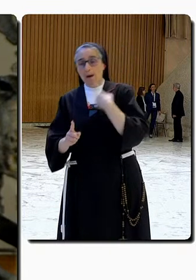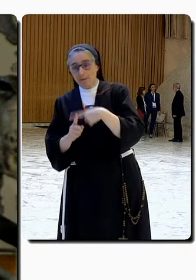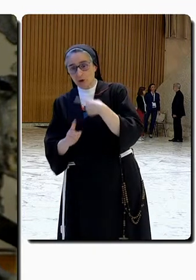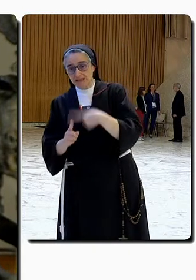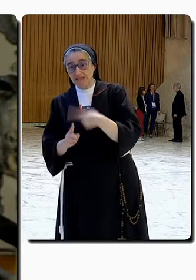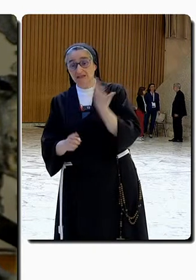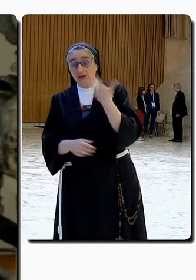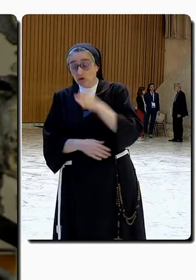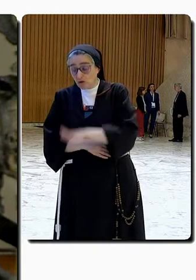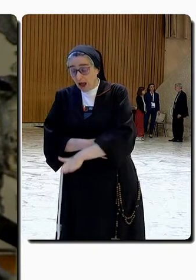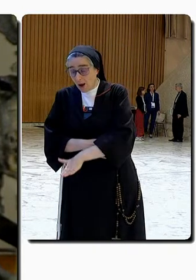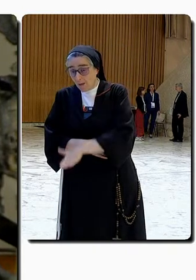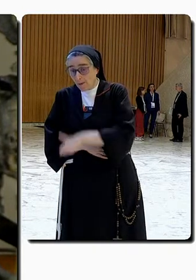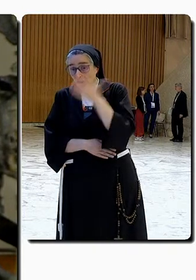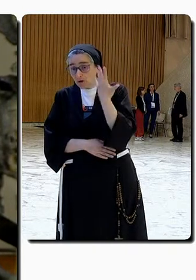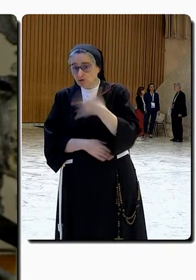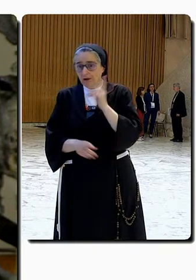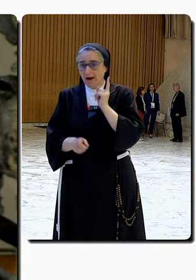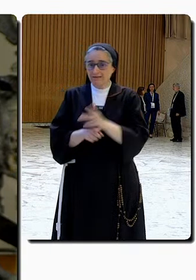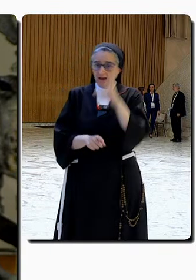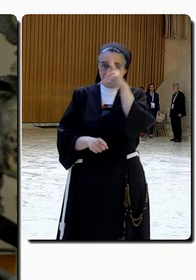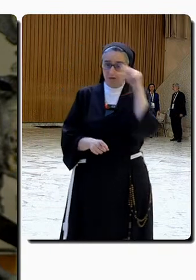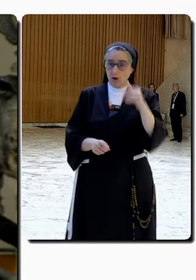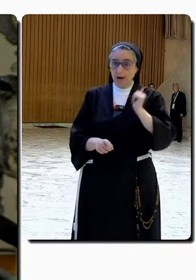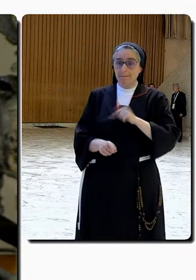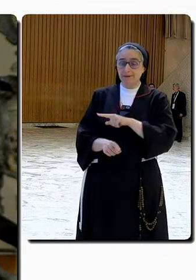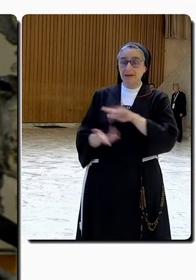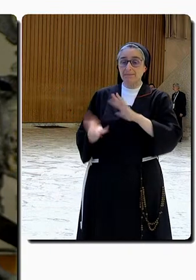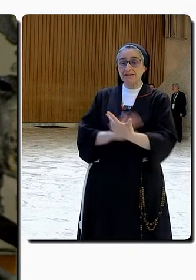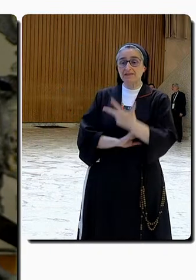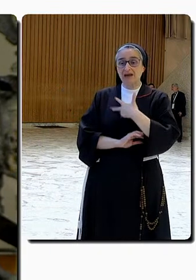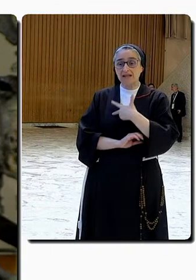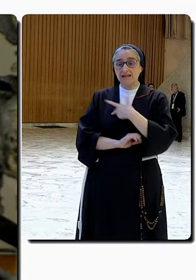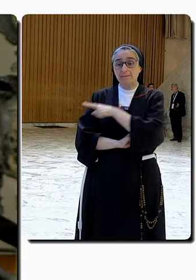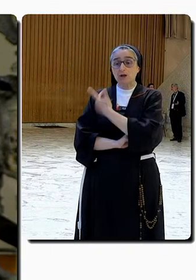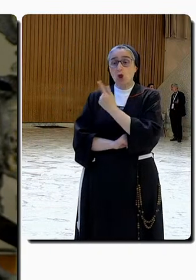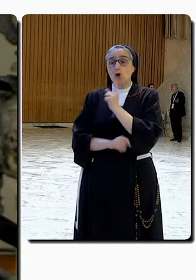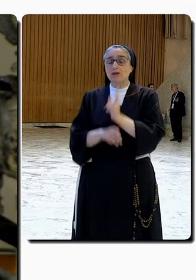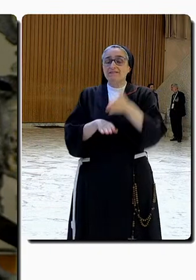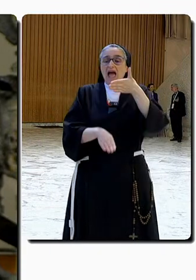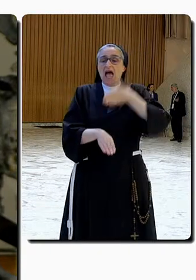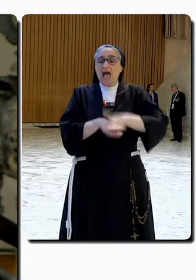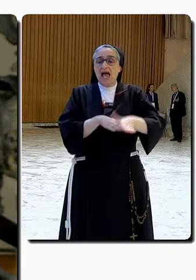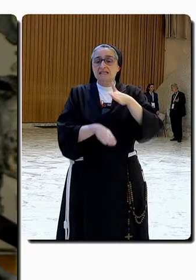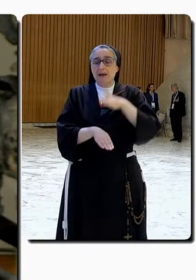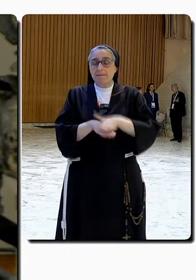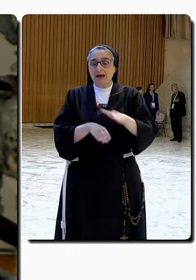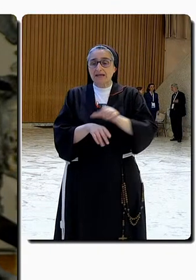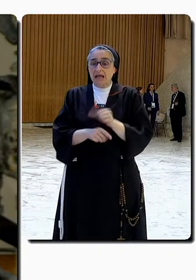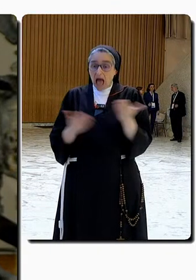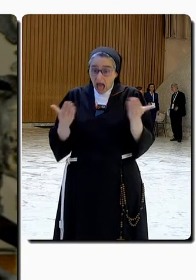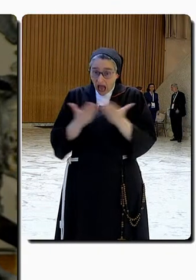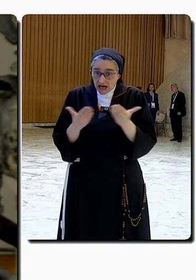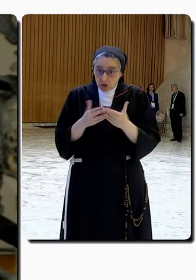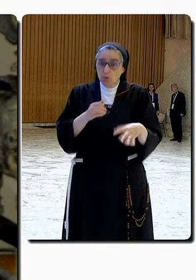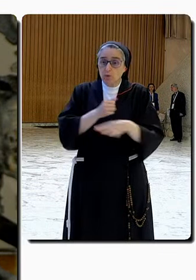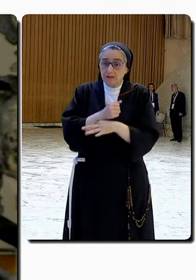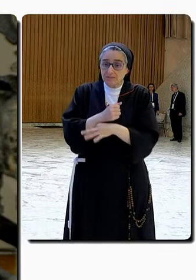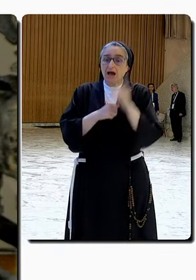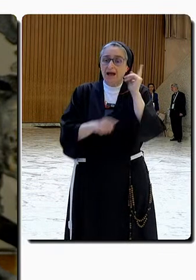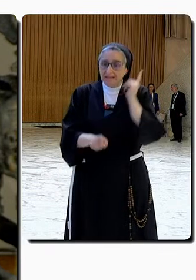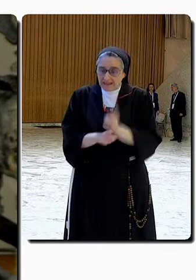environments already before their ordination, while they are still studying at the seminary. As we